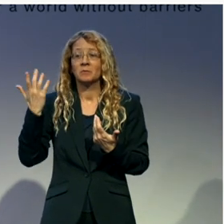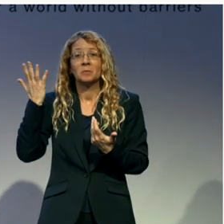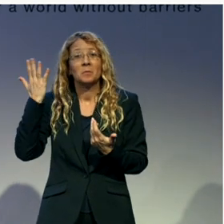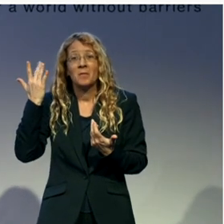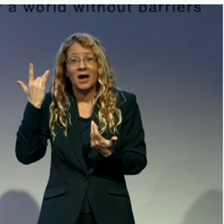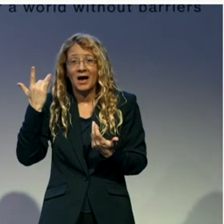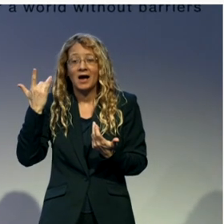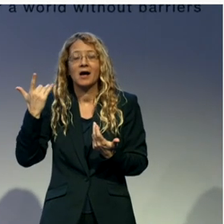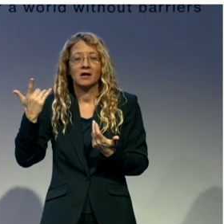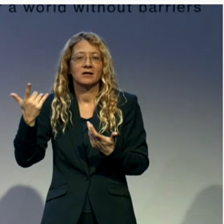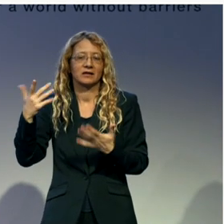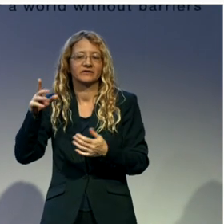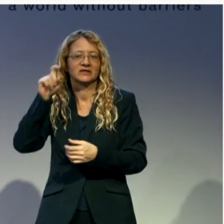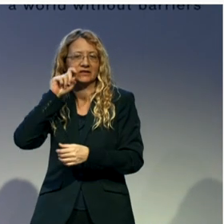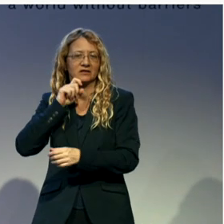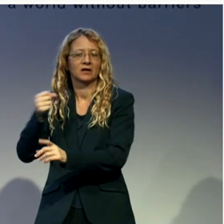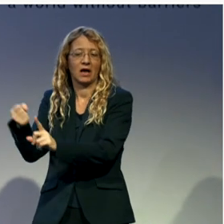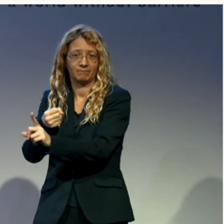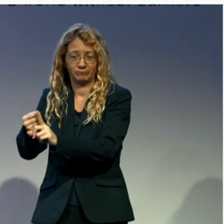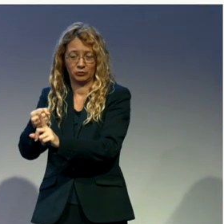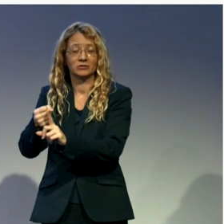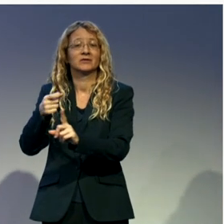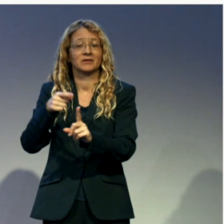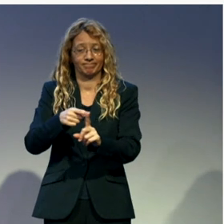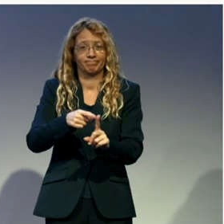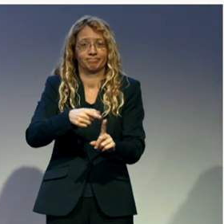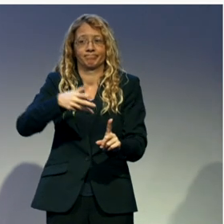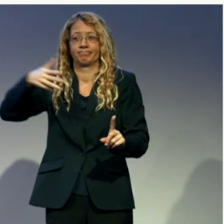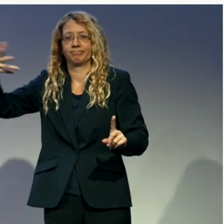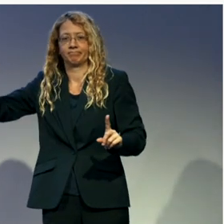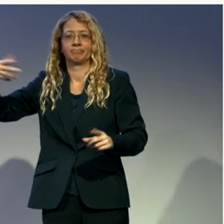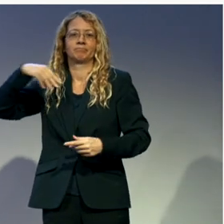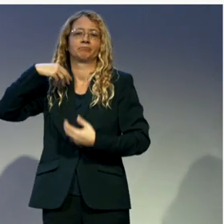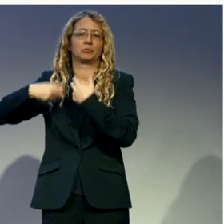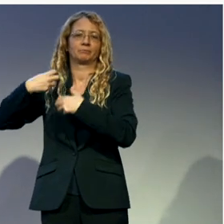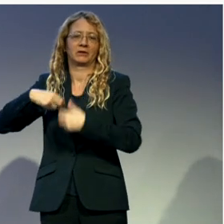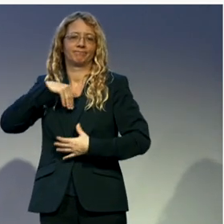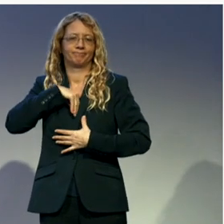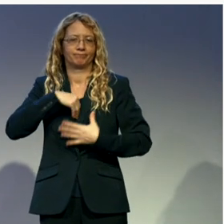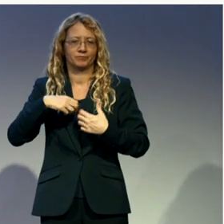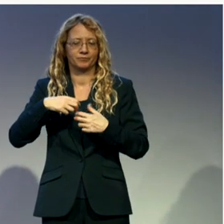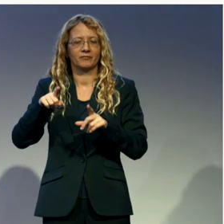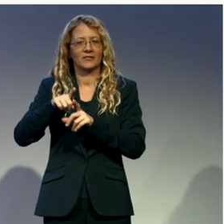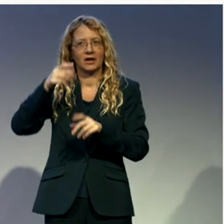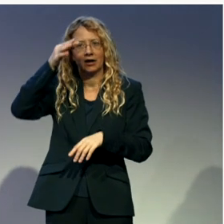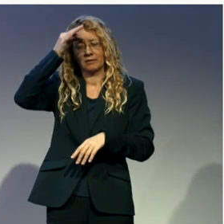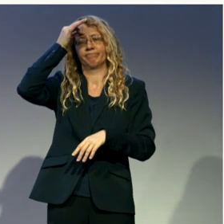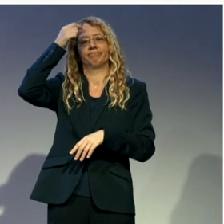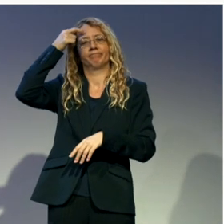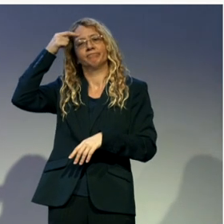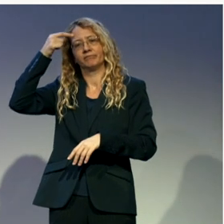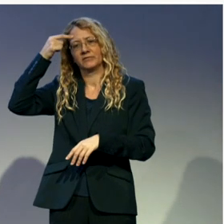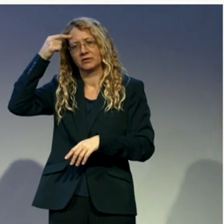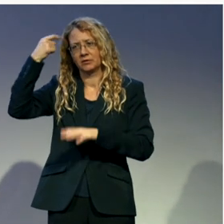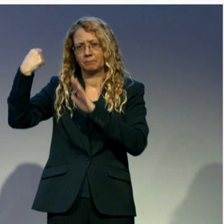order to make sure that the trauma and the stigma that the women are facing is being addressed, mostly based on